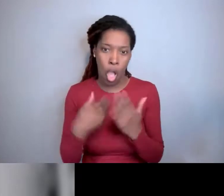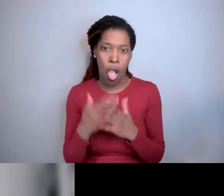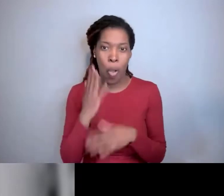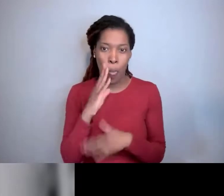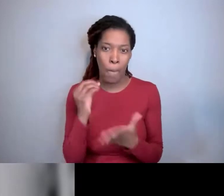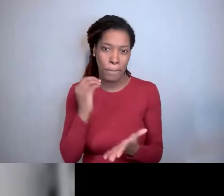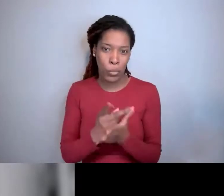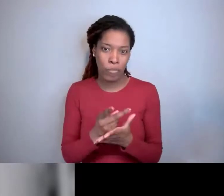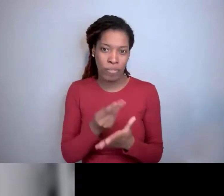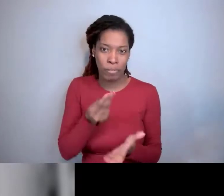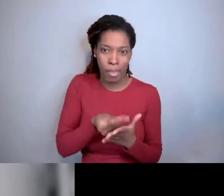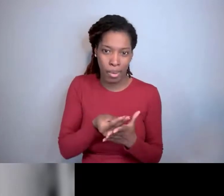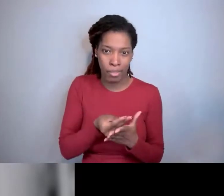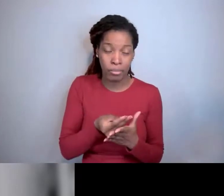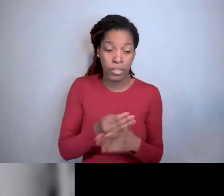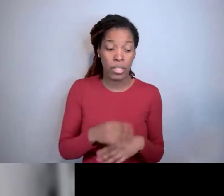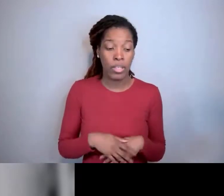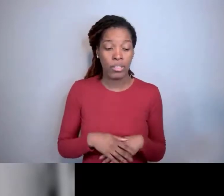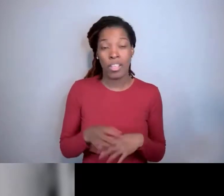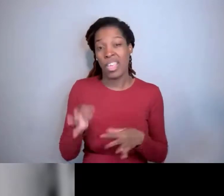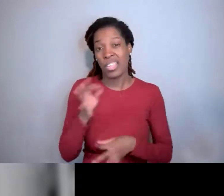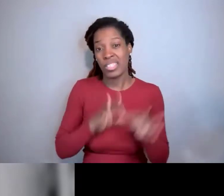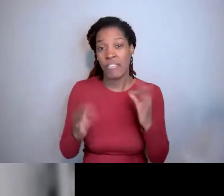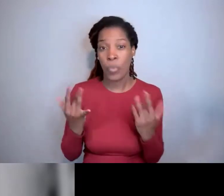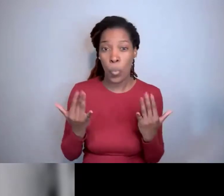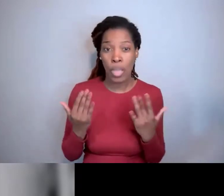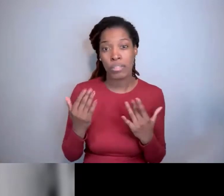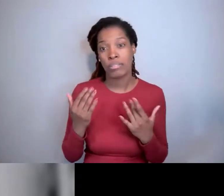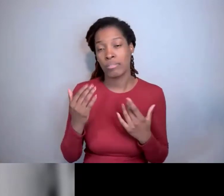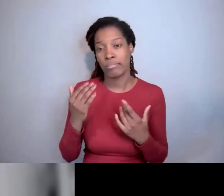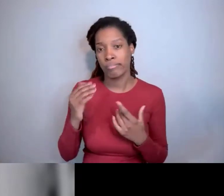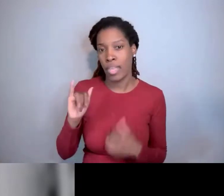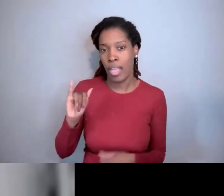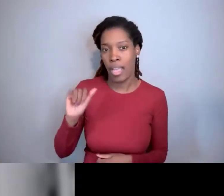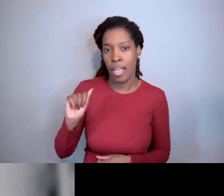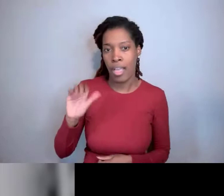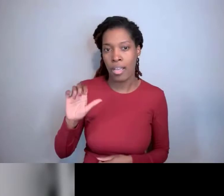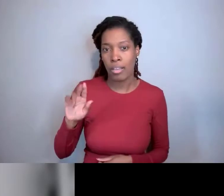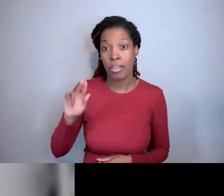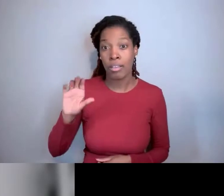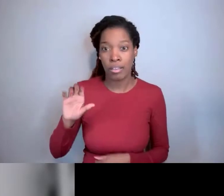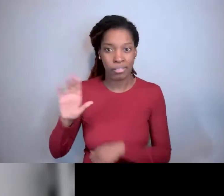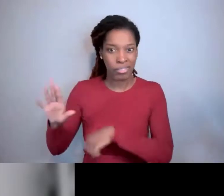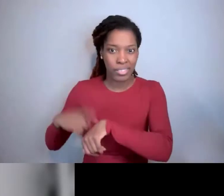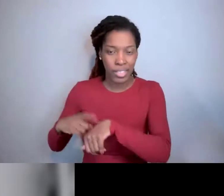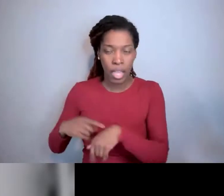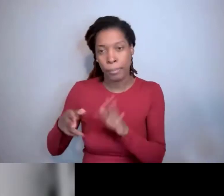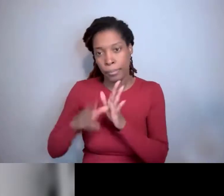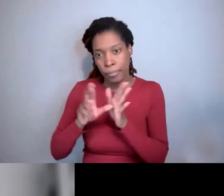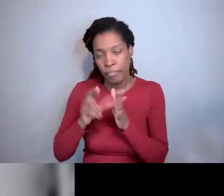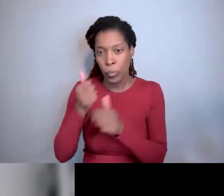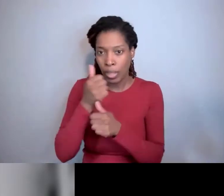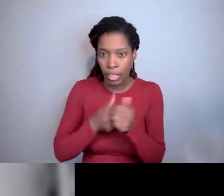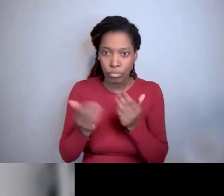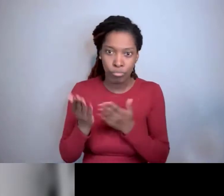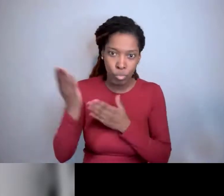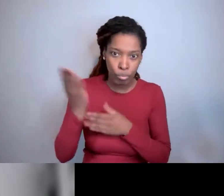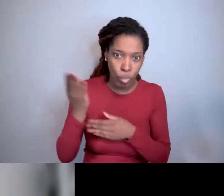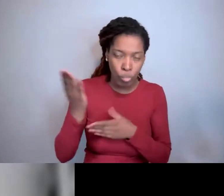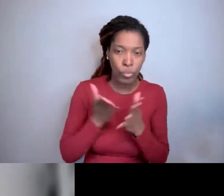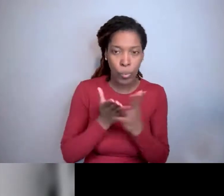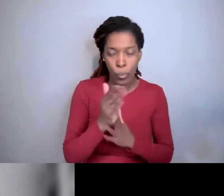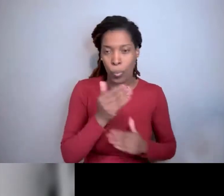of wasting, the IACUC's time in reviewing every single proposal that may be going through the application process,